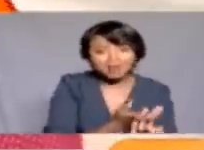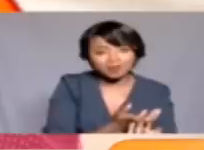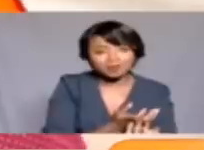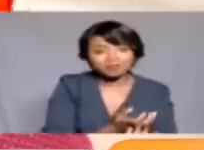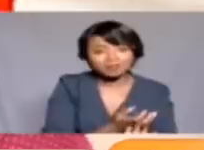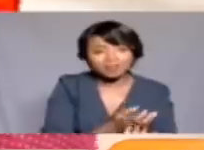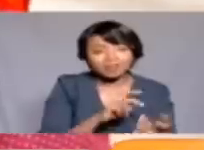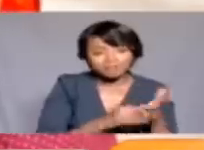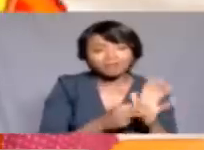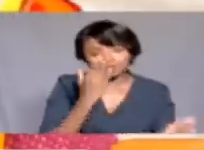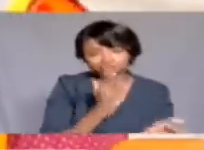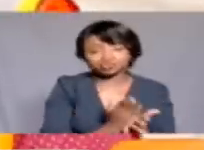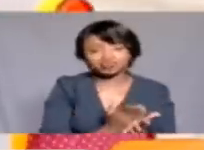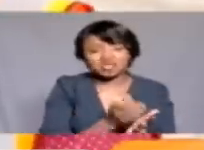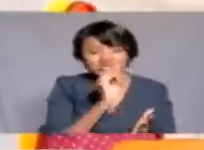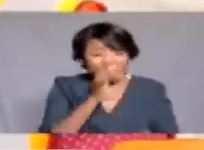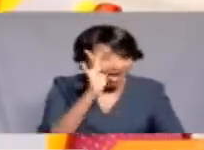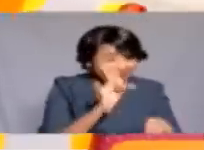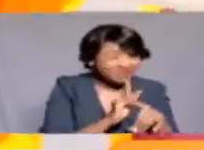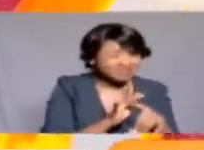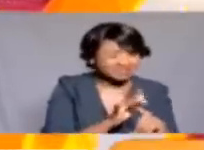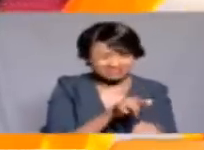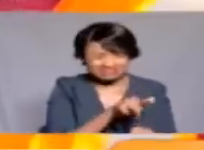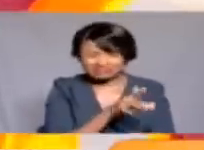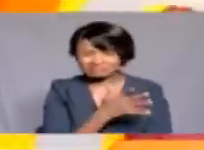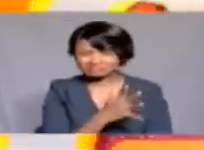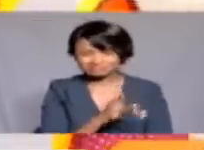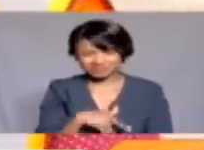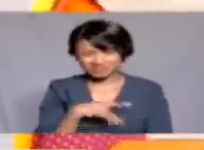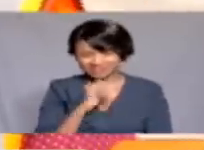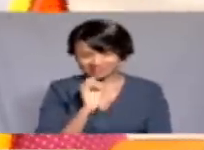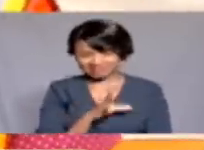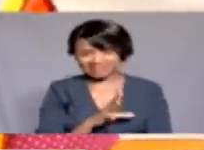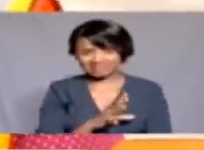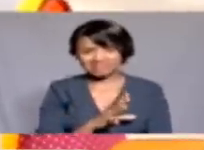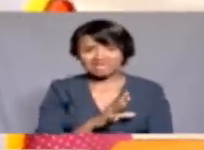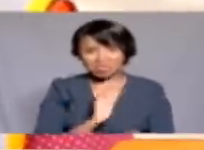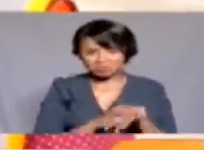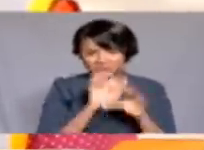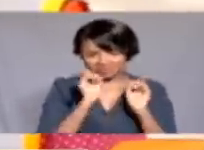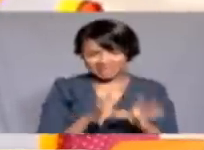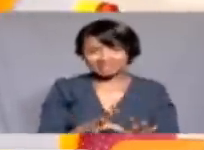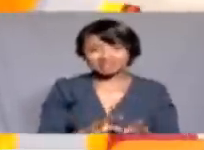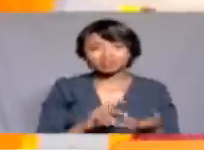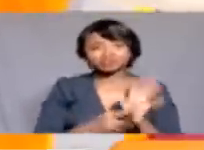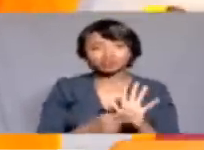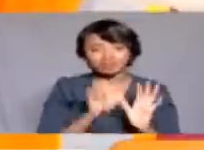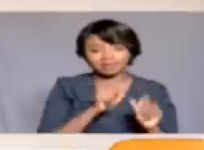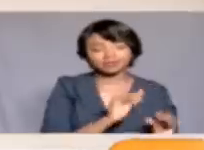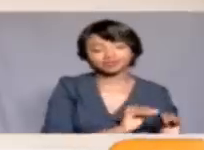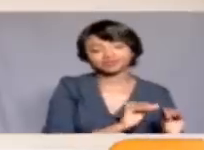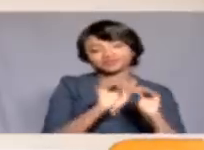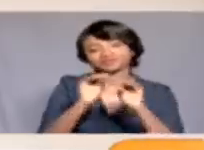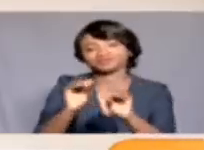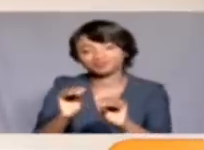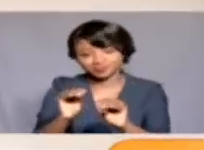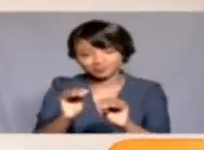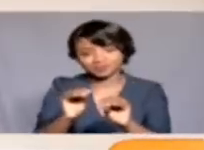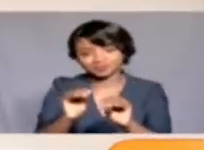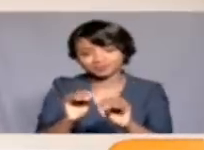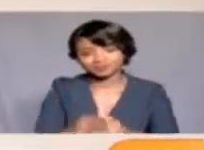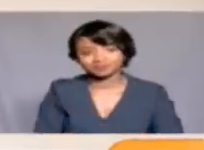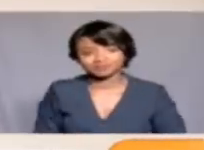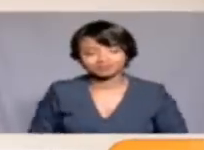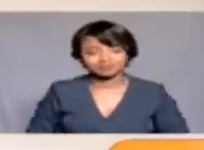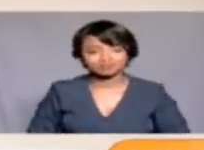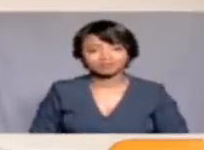your impacts, you can proceed. But if we feel that if you're working close to the coral and there is an impact, then you need to move away. We have